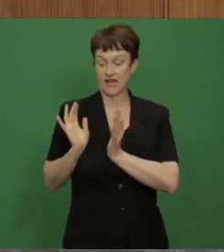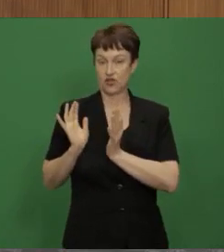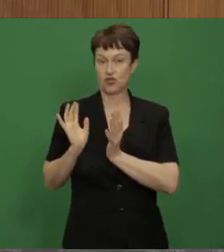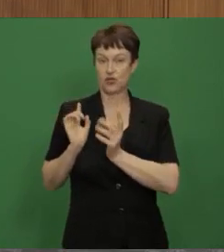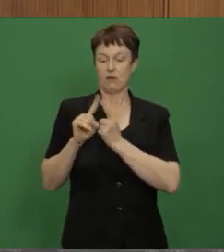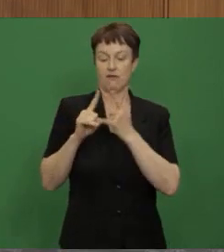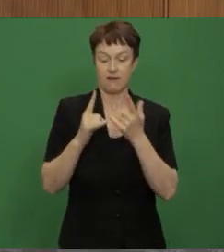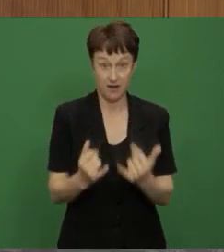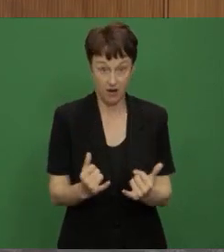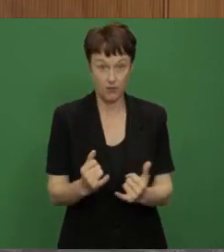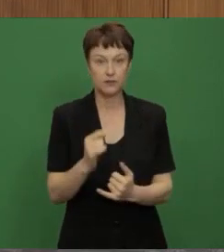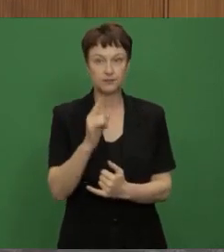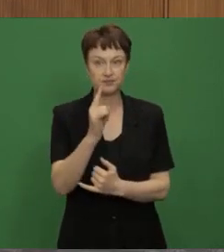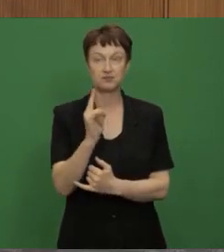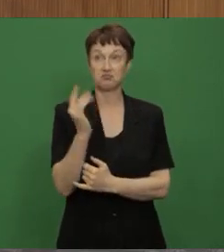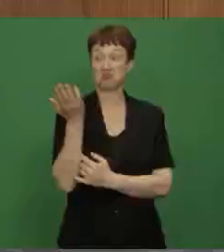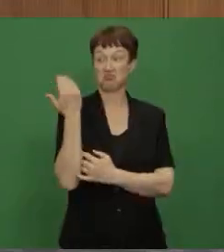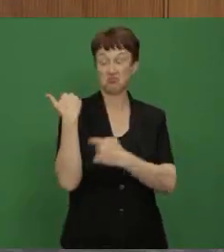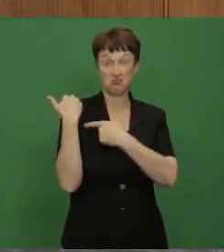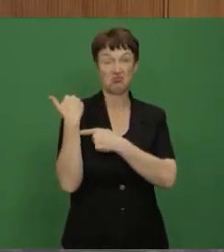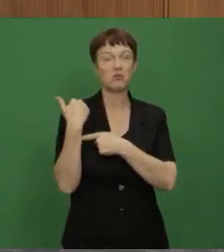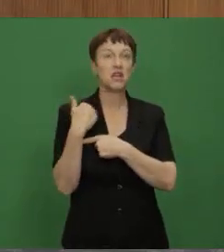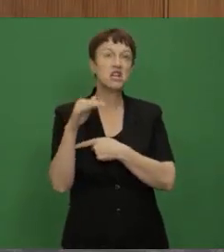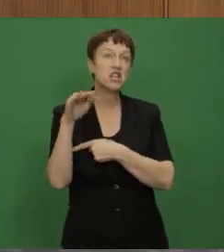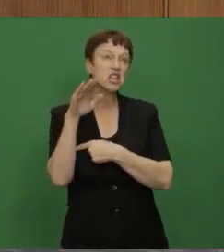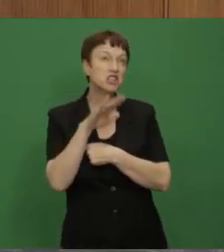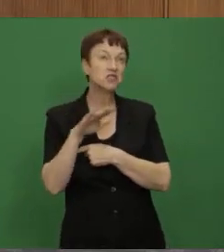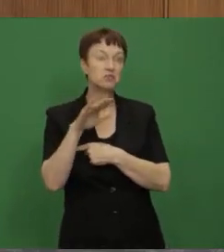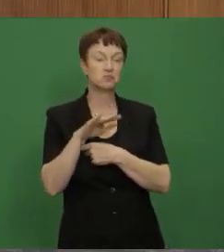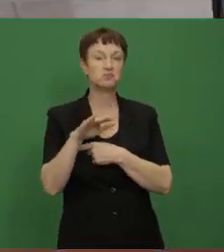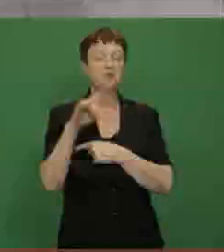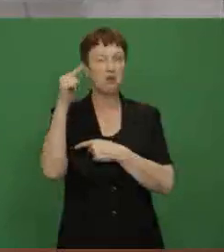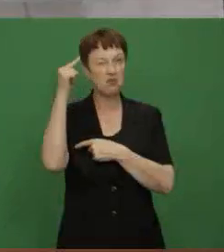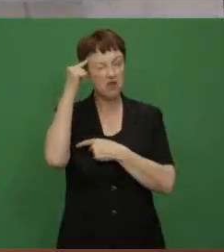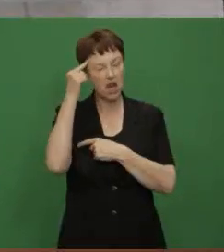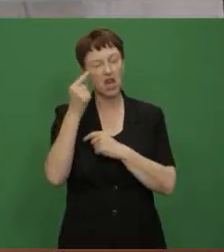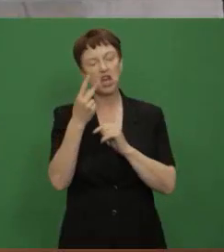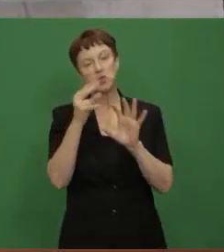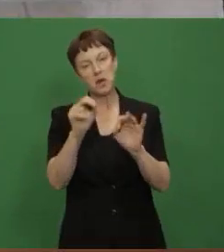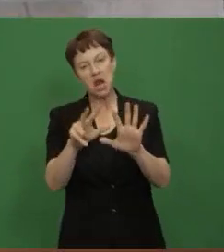path was something like 6.6 for 2018,